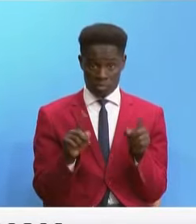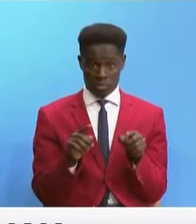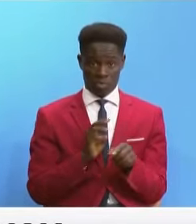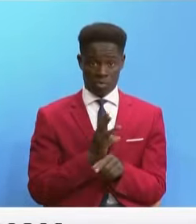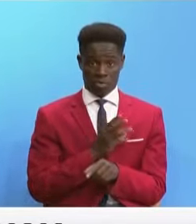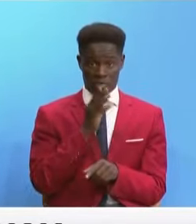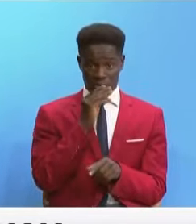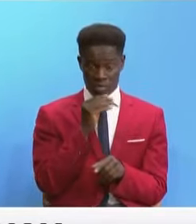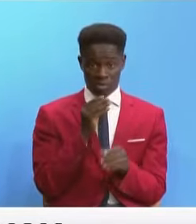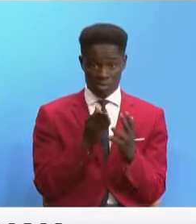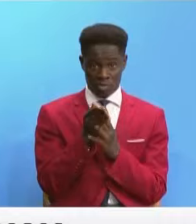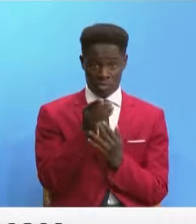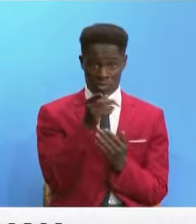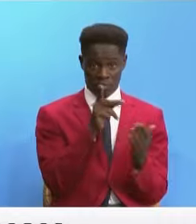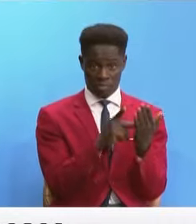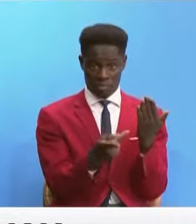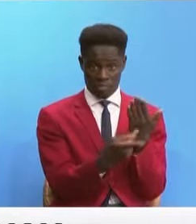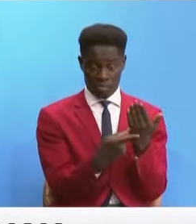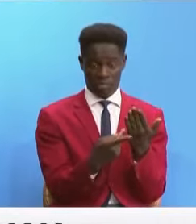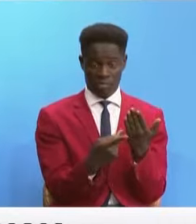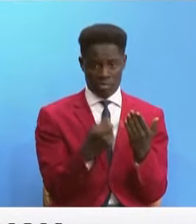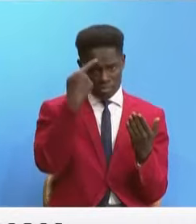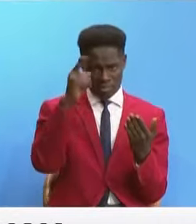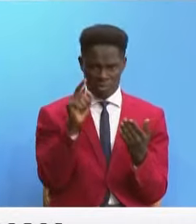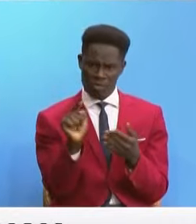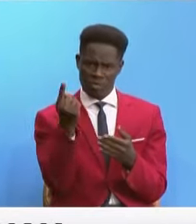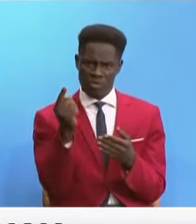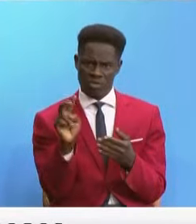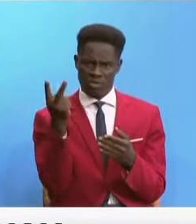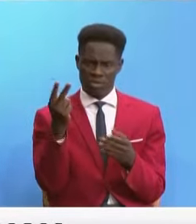program performance for the first and second quarters of